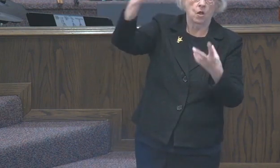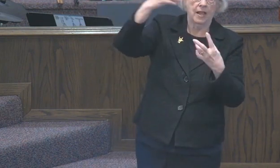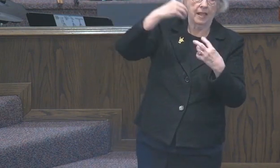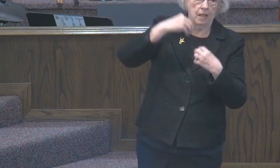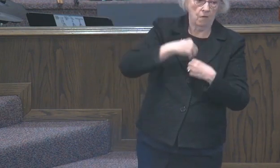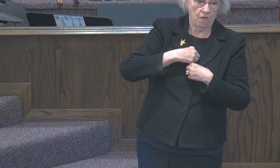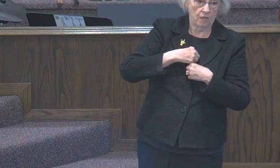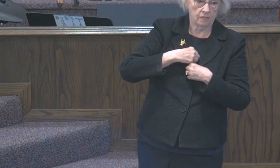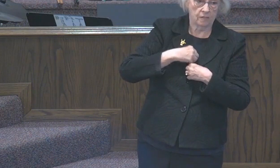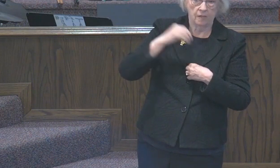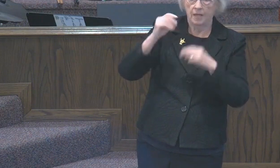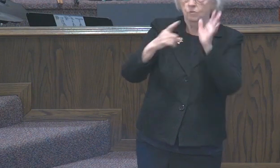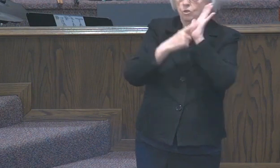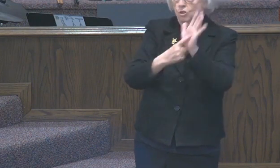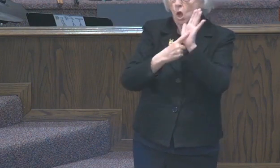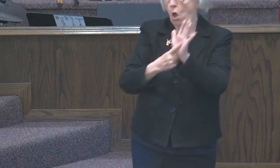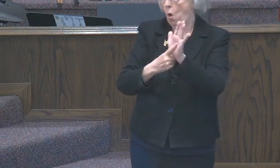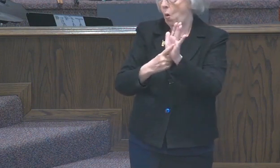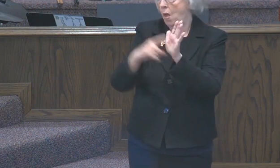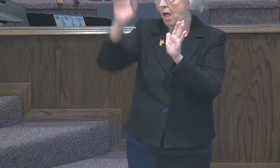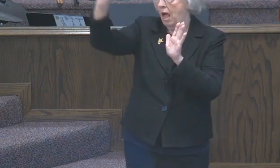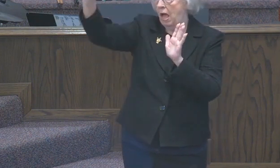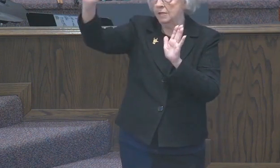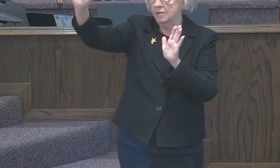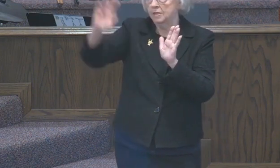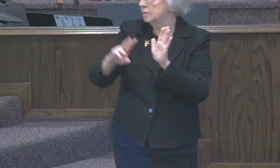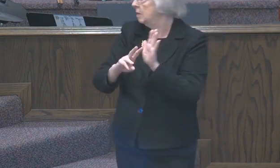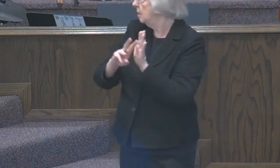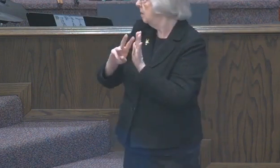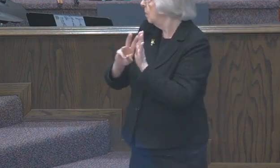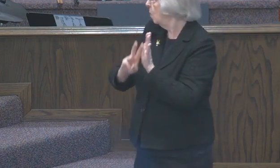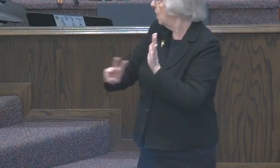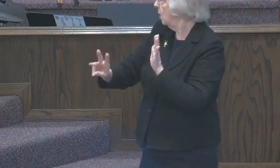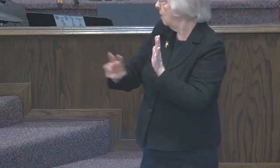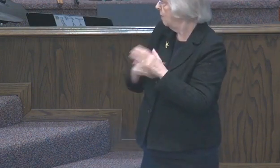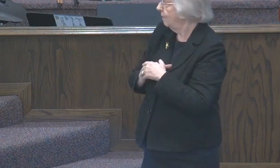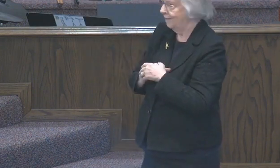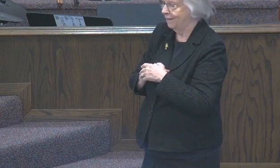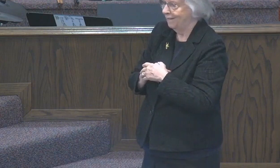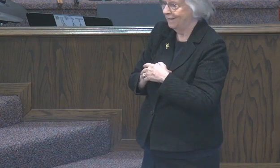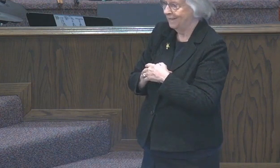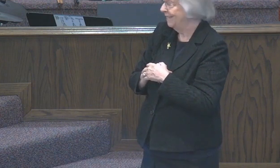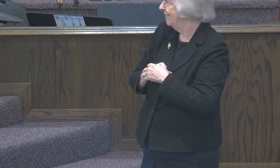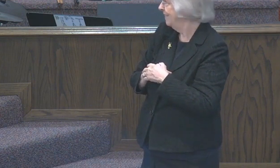One foot in the world and one foot in the kingdom."